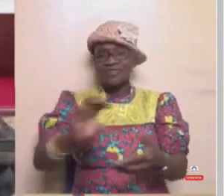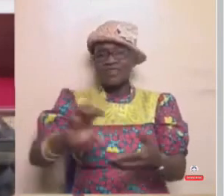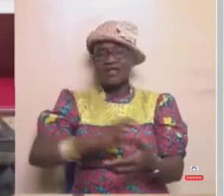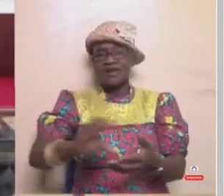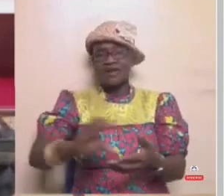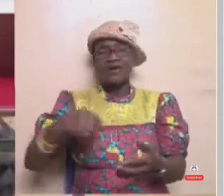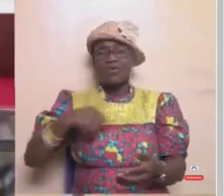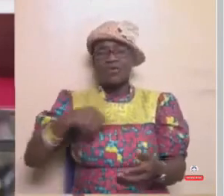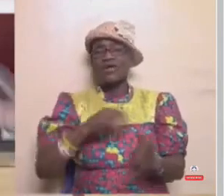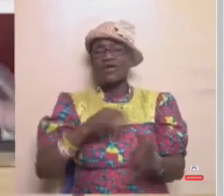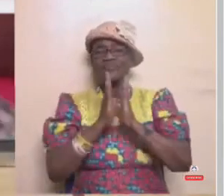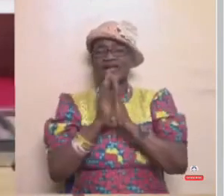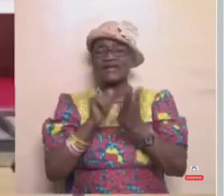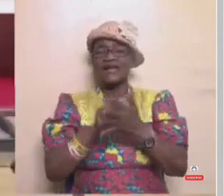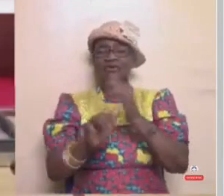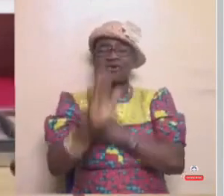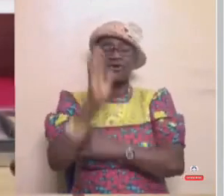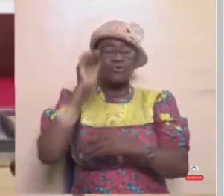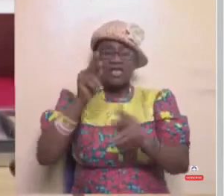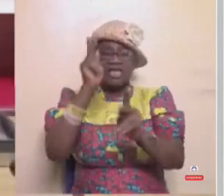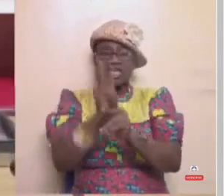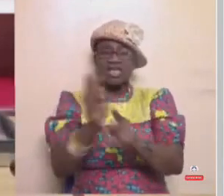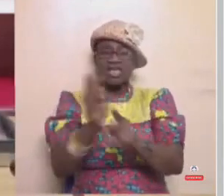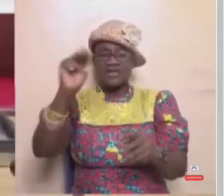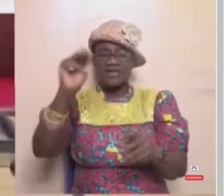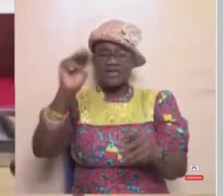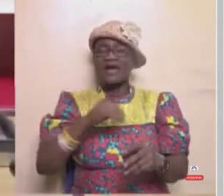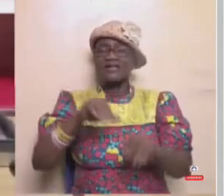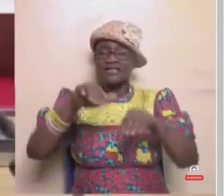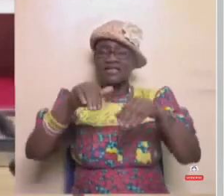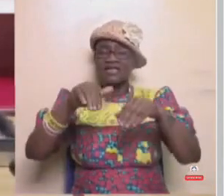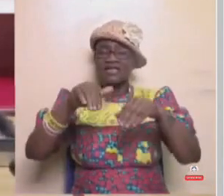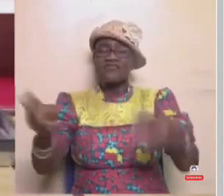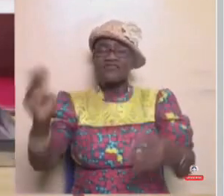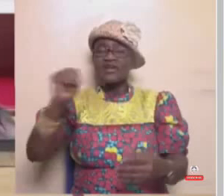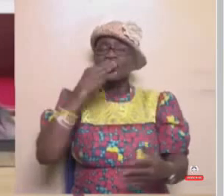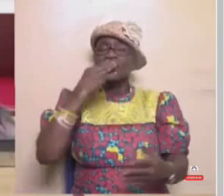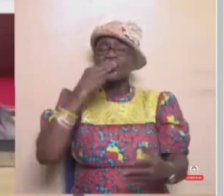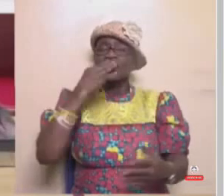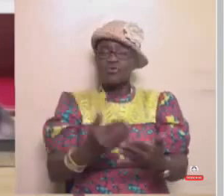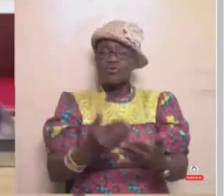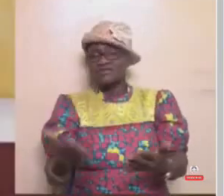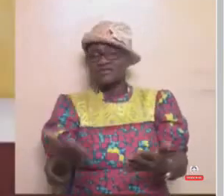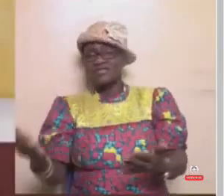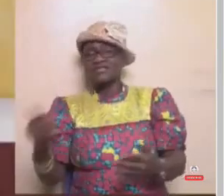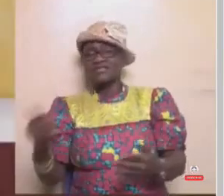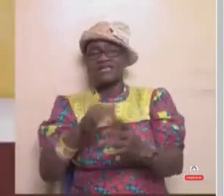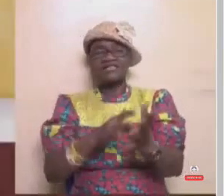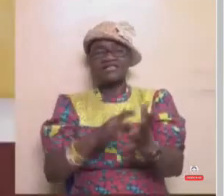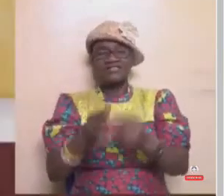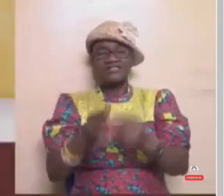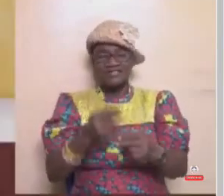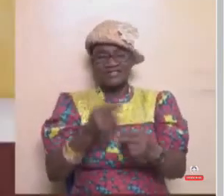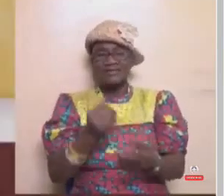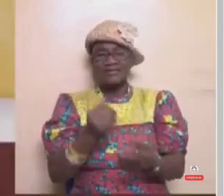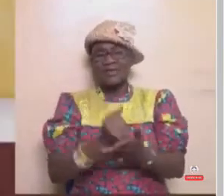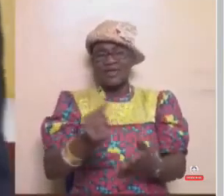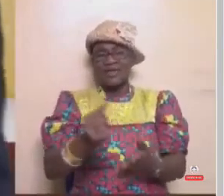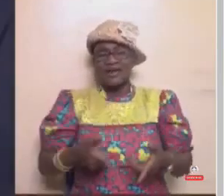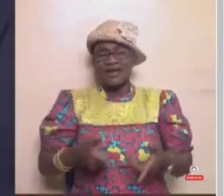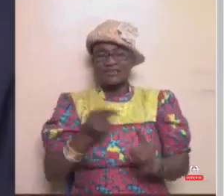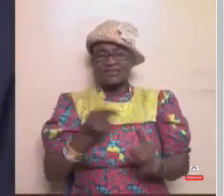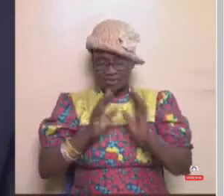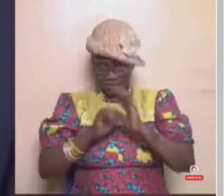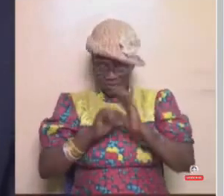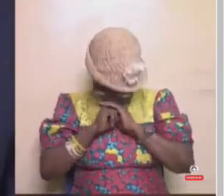pray that God will keep them and give them pleasant surprises in Jesus' name. Amen. Kindly let us pray.